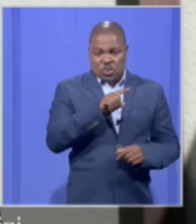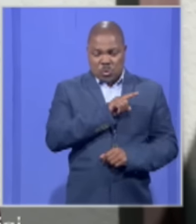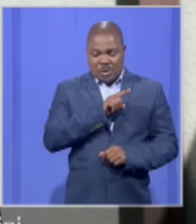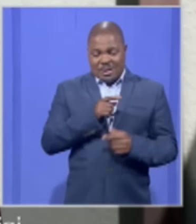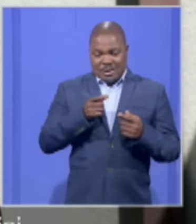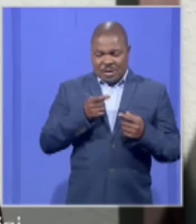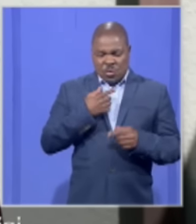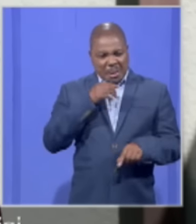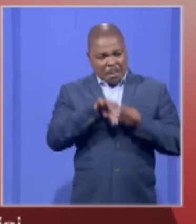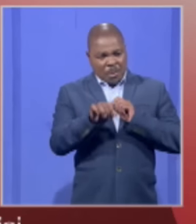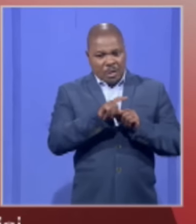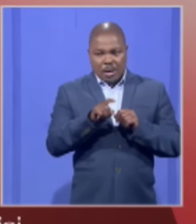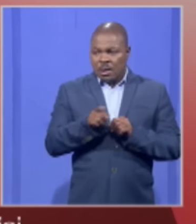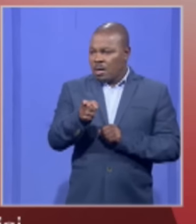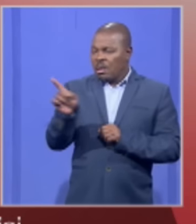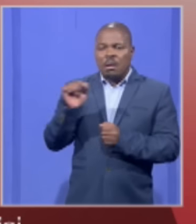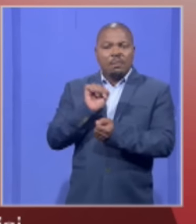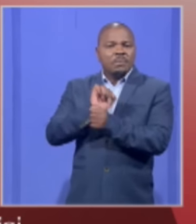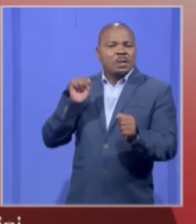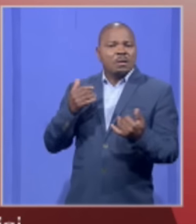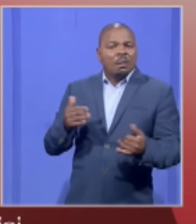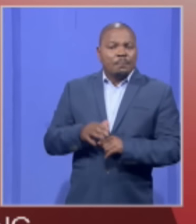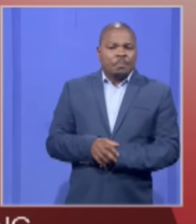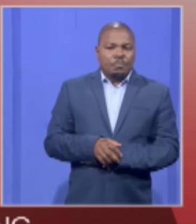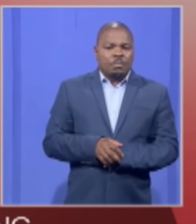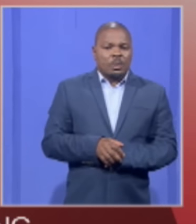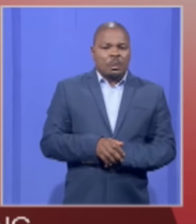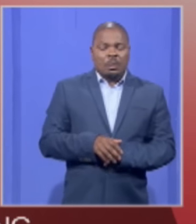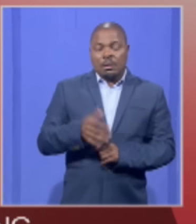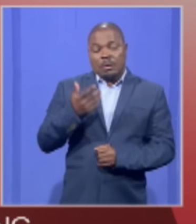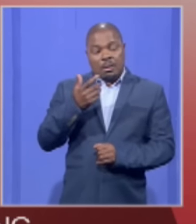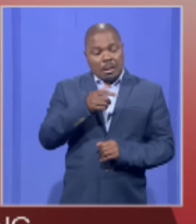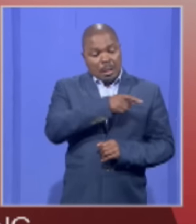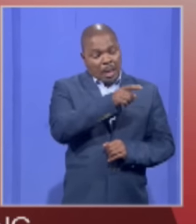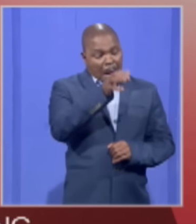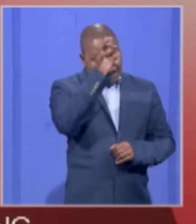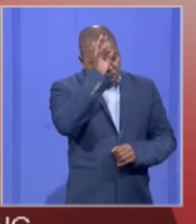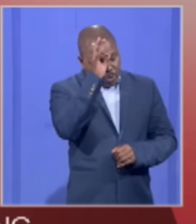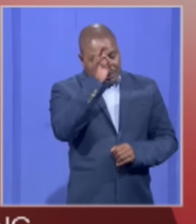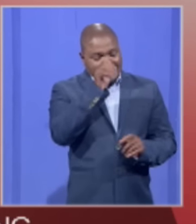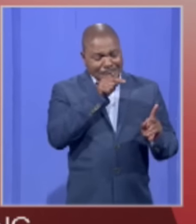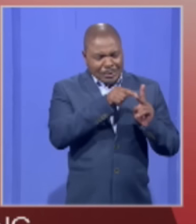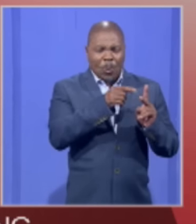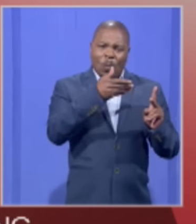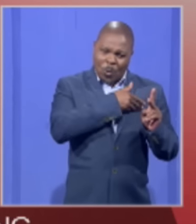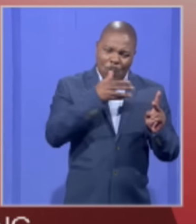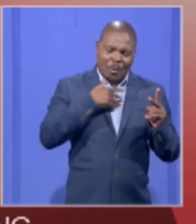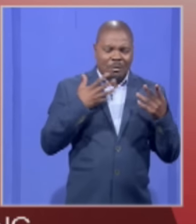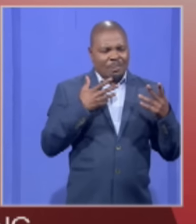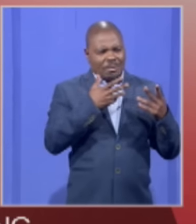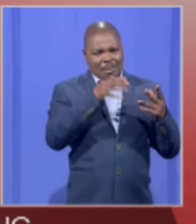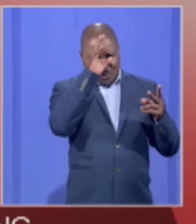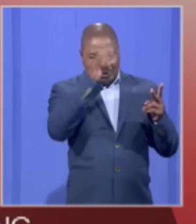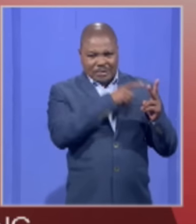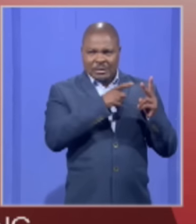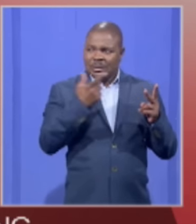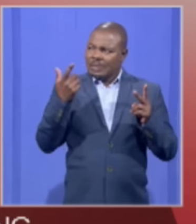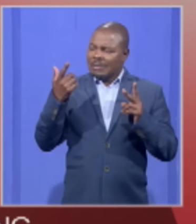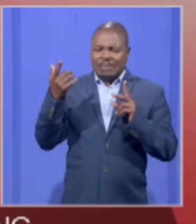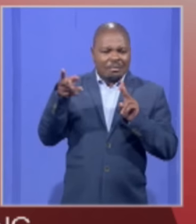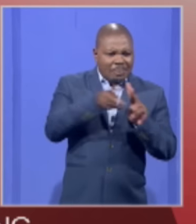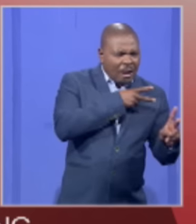re fumane hore ba tswile. It is unacceptable that law enforcement officers and particularly women in uniform continue to face